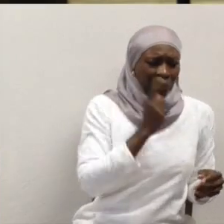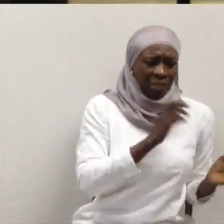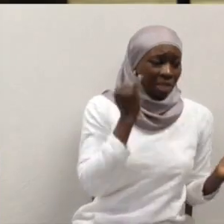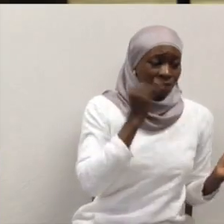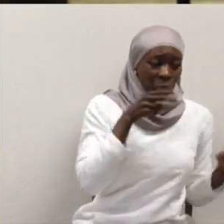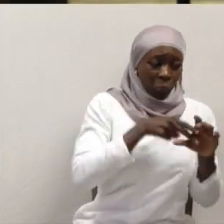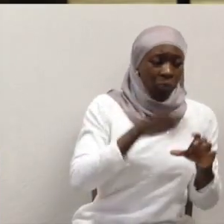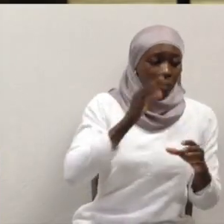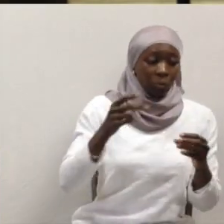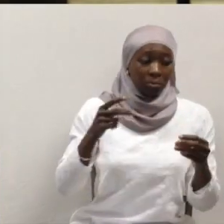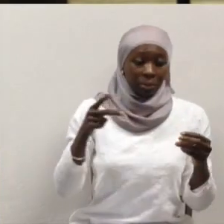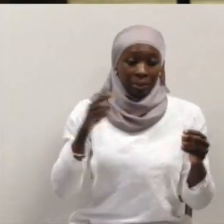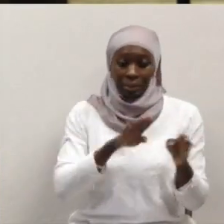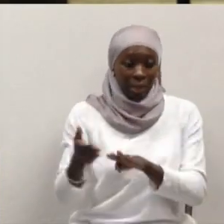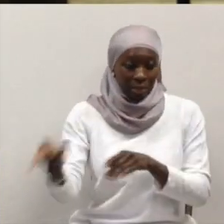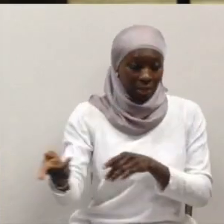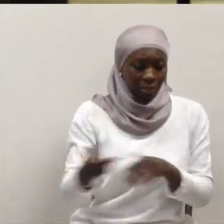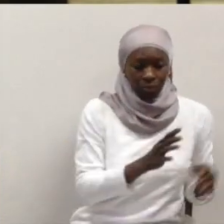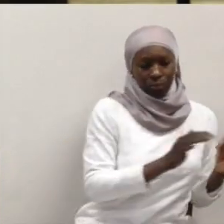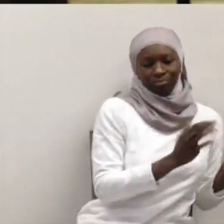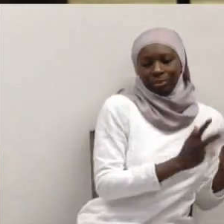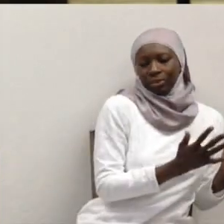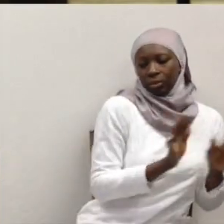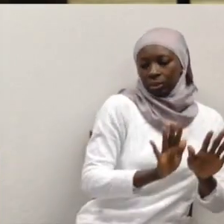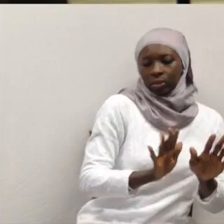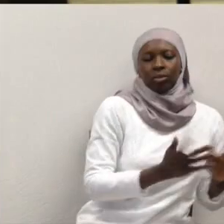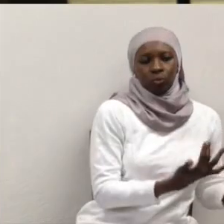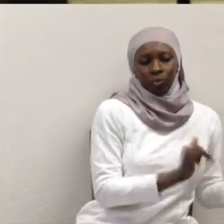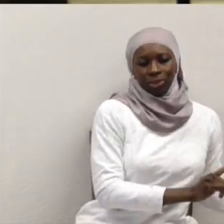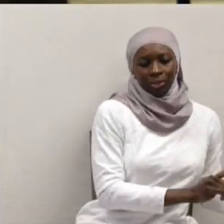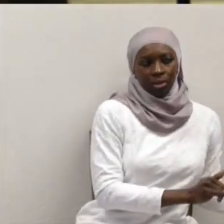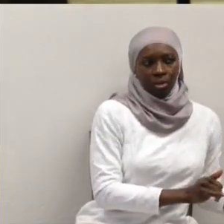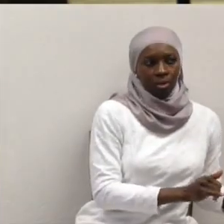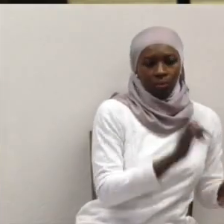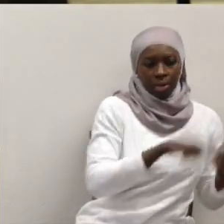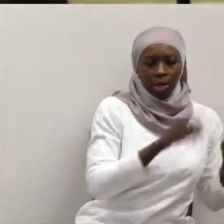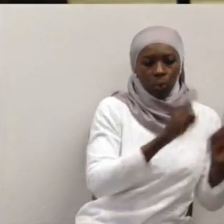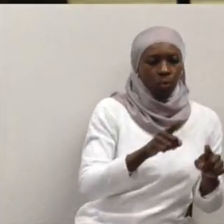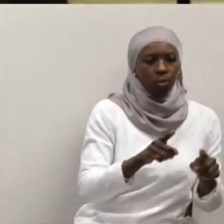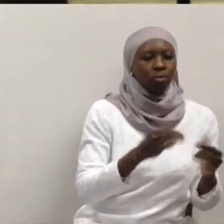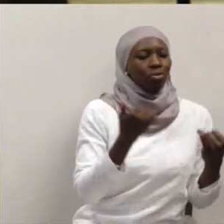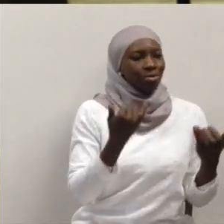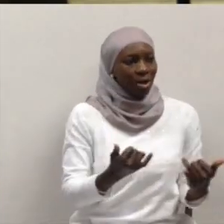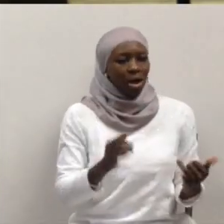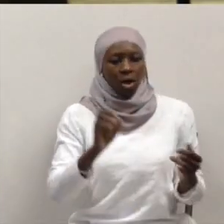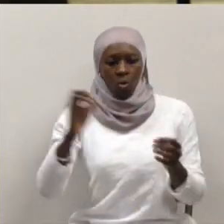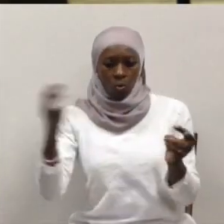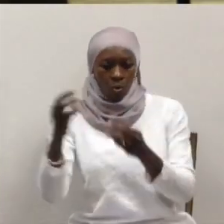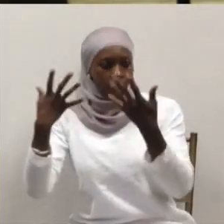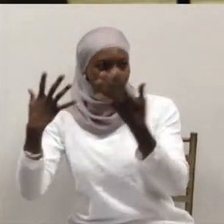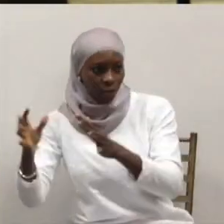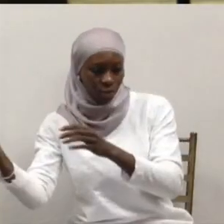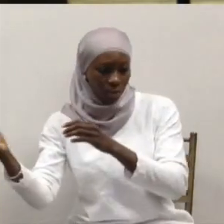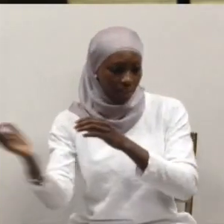Ever, and that was made pleasing in your hearts, and you assumed an assumption of evil and became